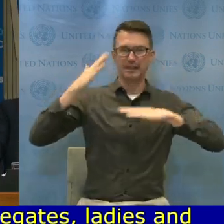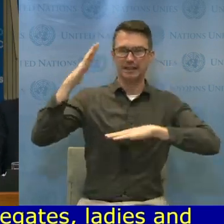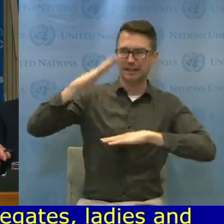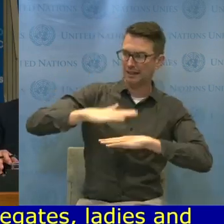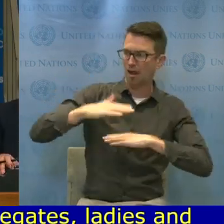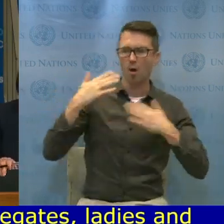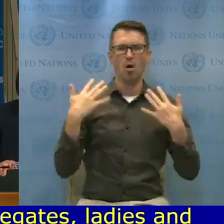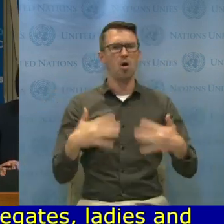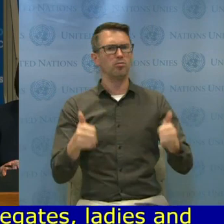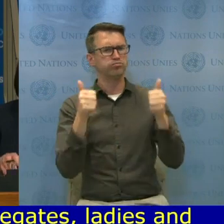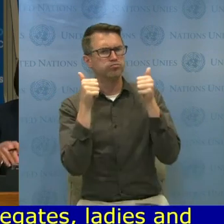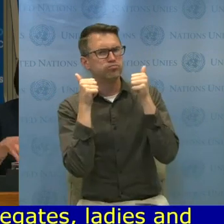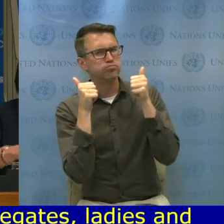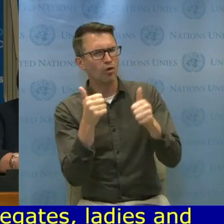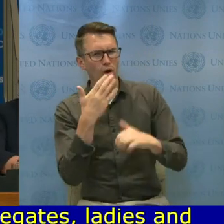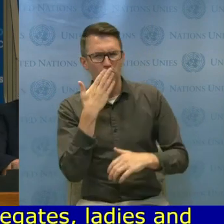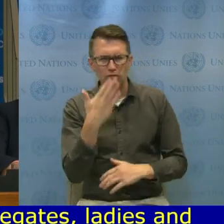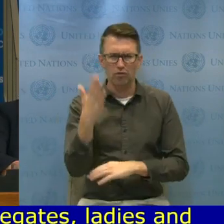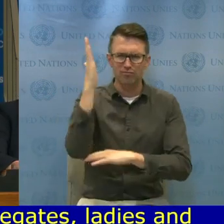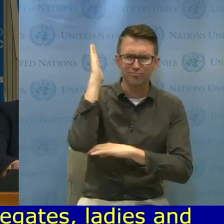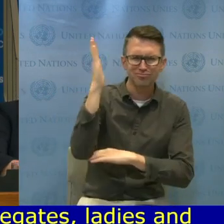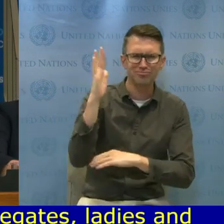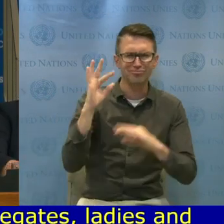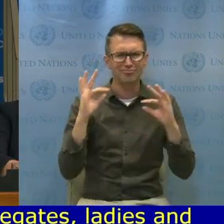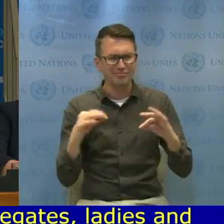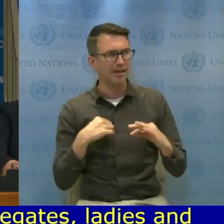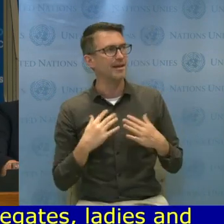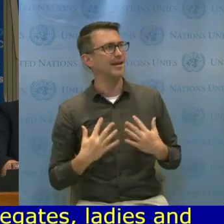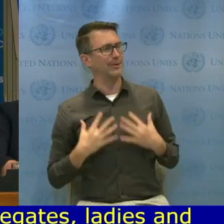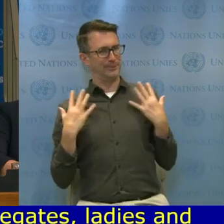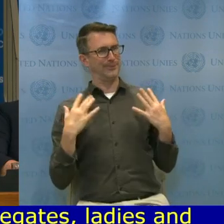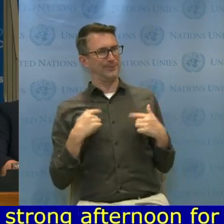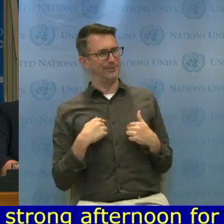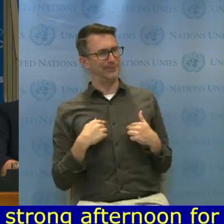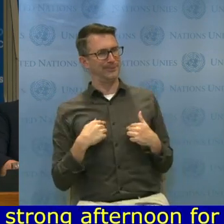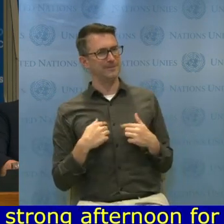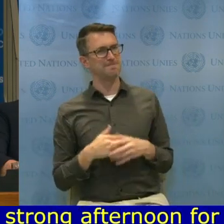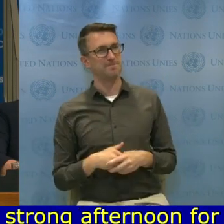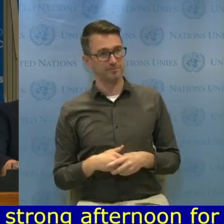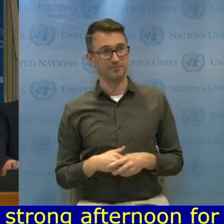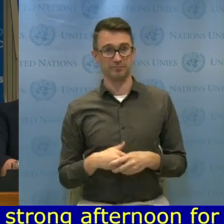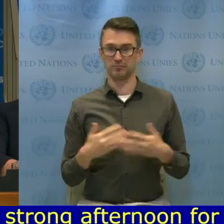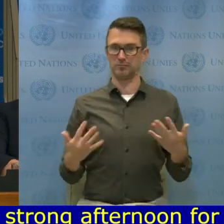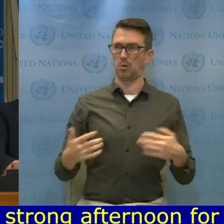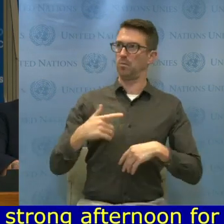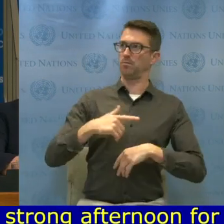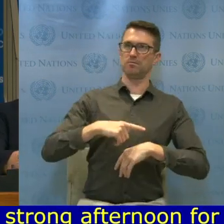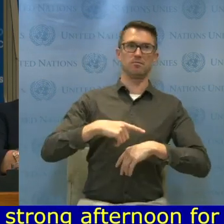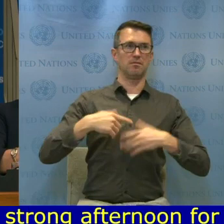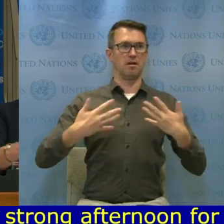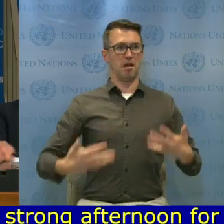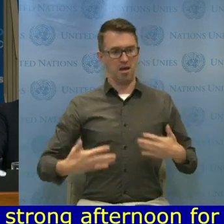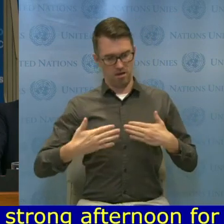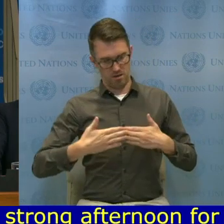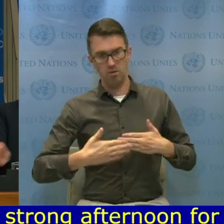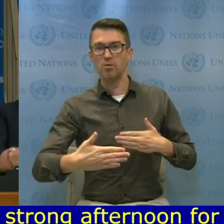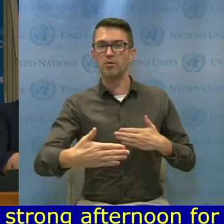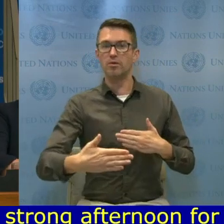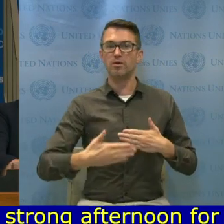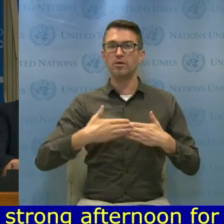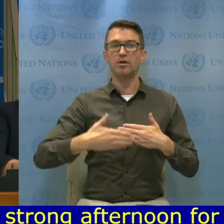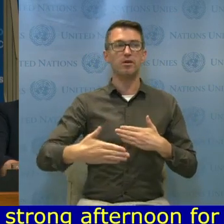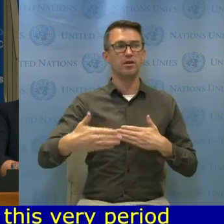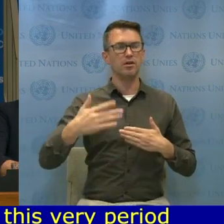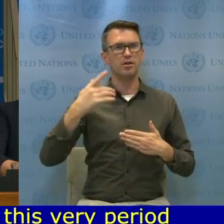very period here in the United Nations that really the representatives of the governments, the NGOs, the